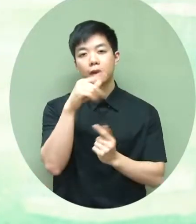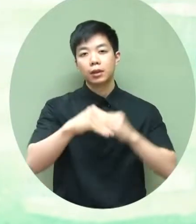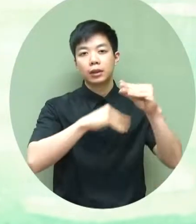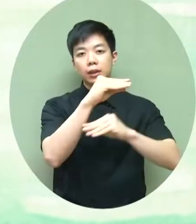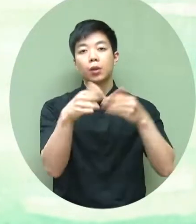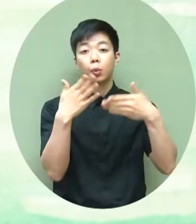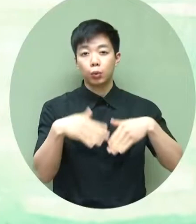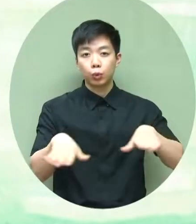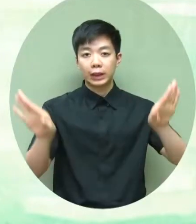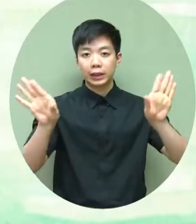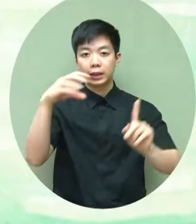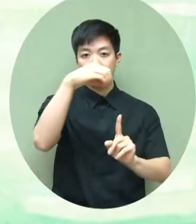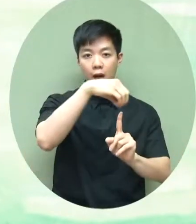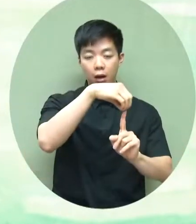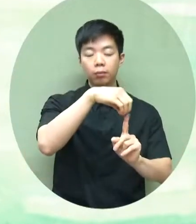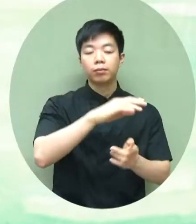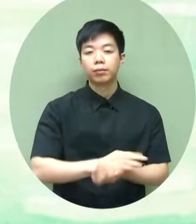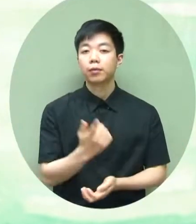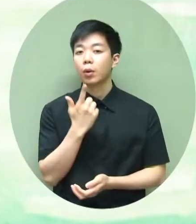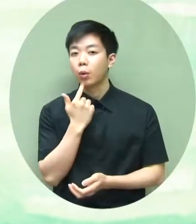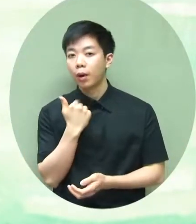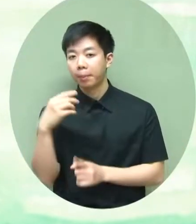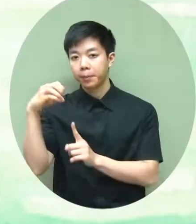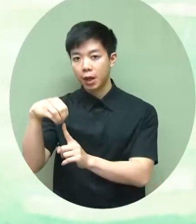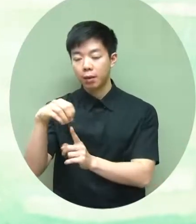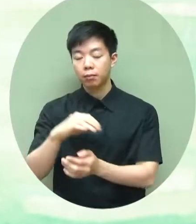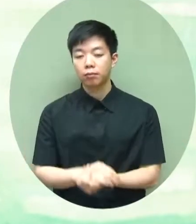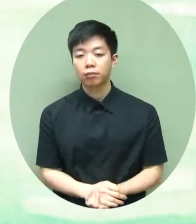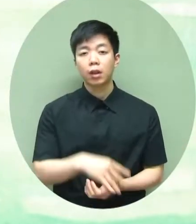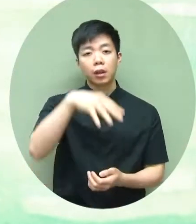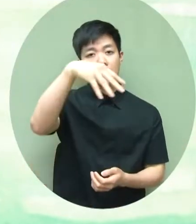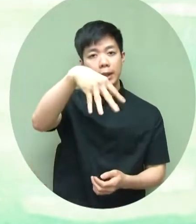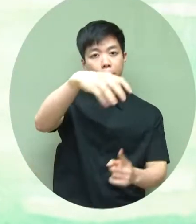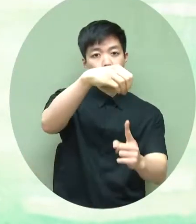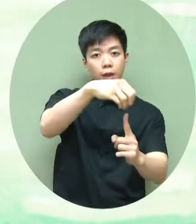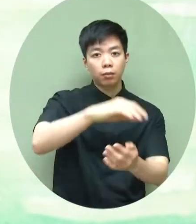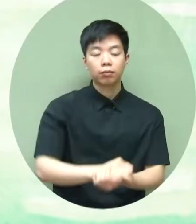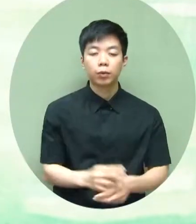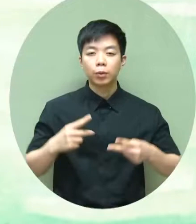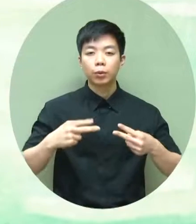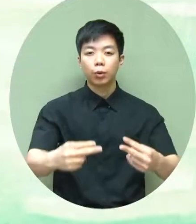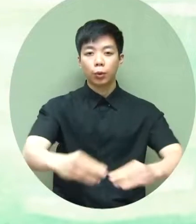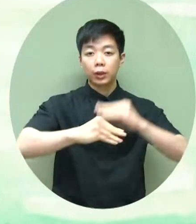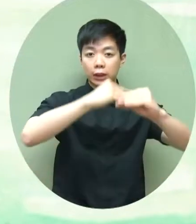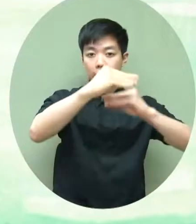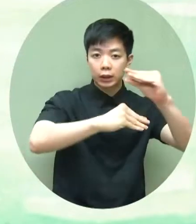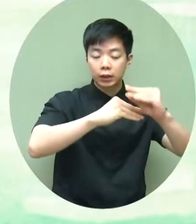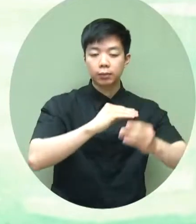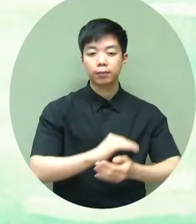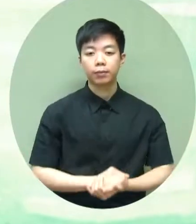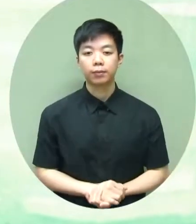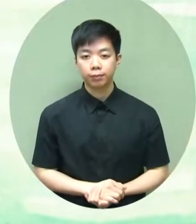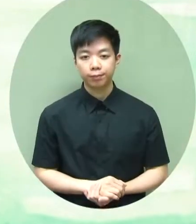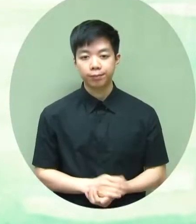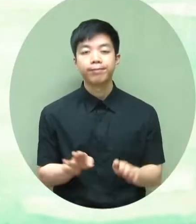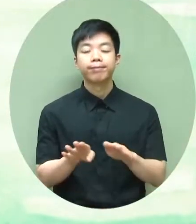The new exhibition center located at the northern part of Wan Chai and Hong Kong Station and the extension of